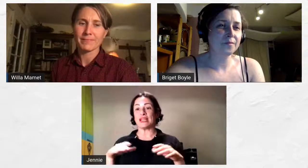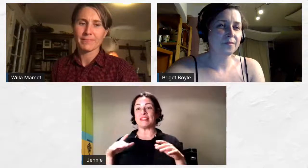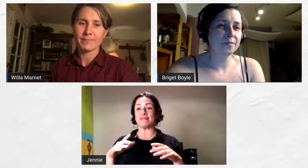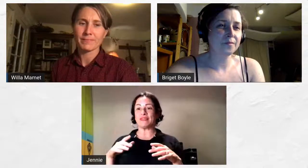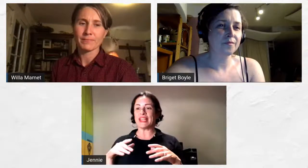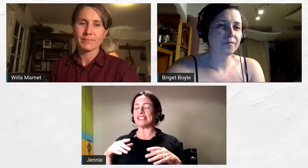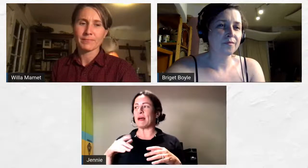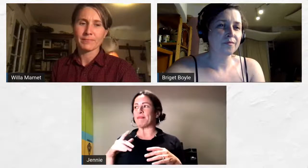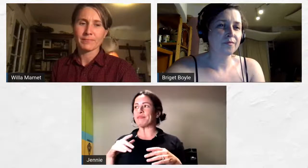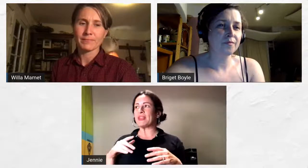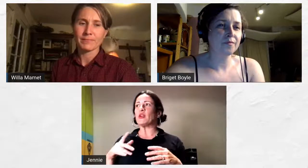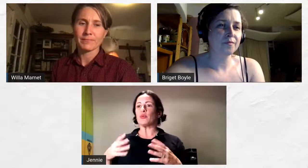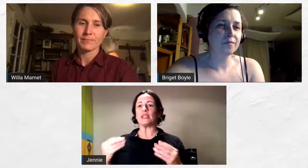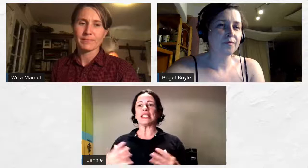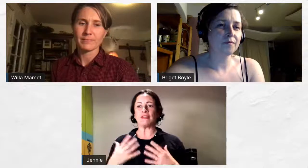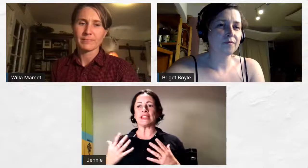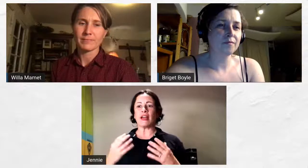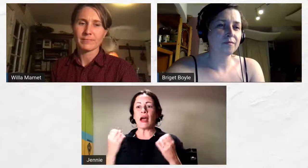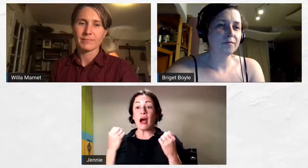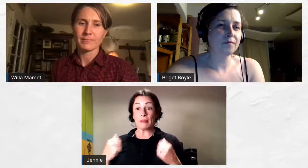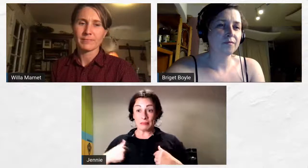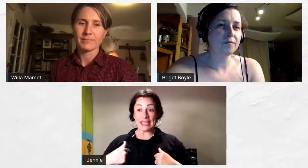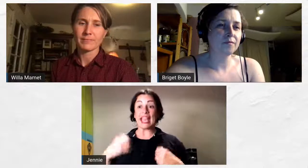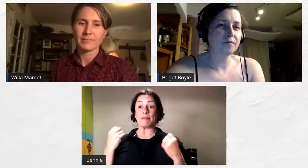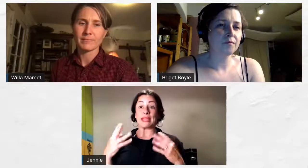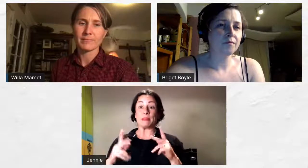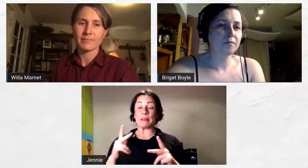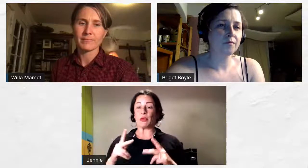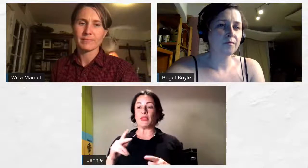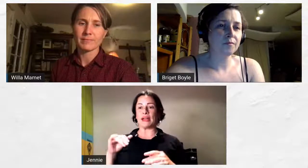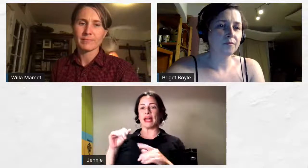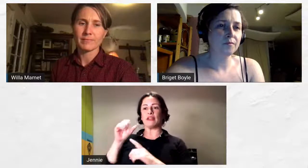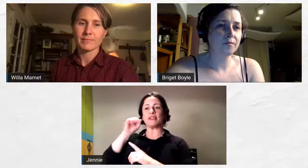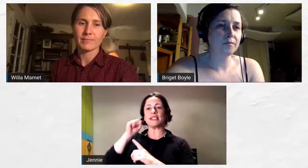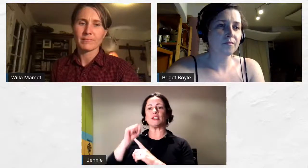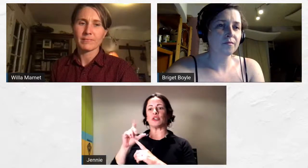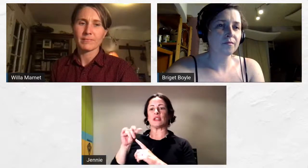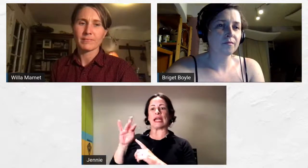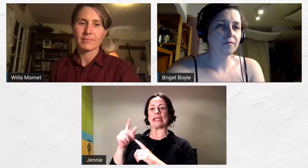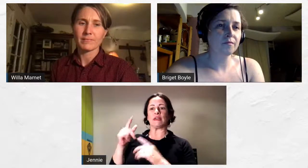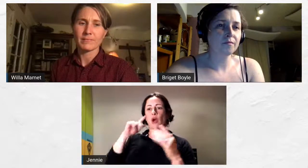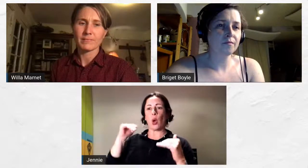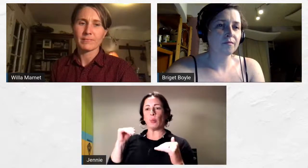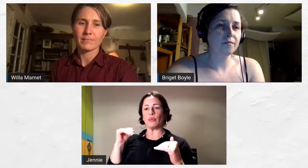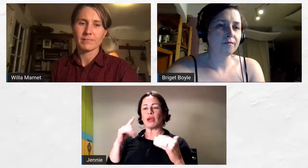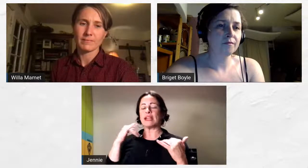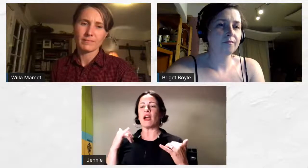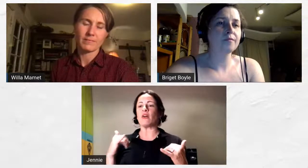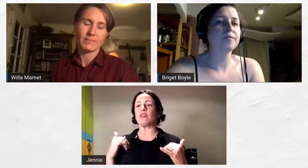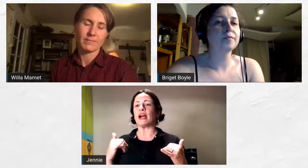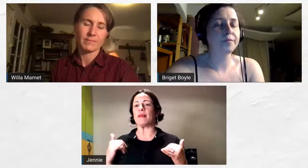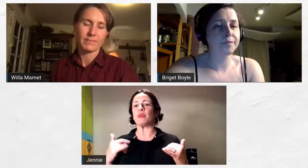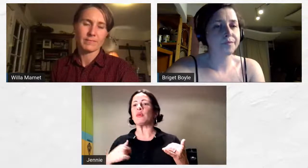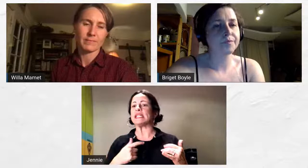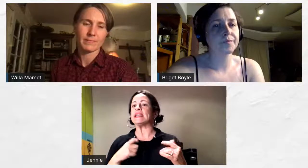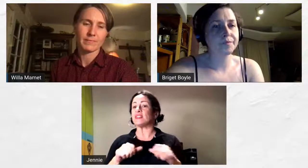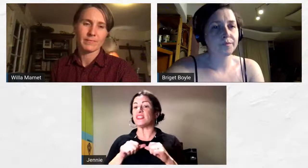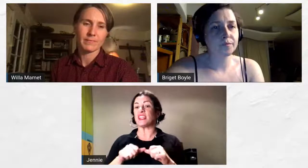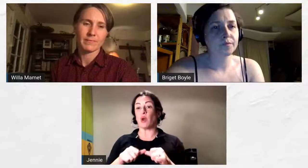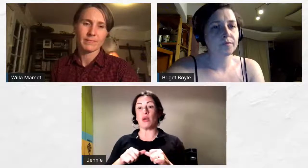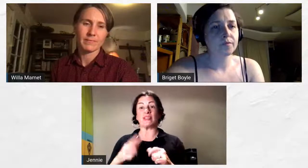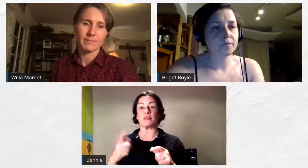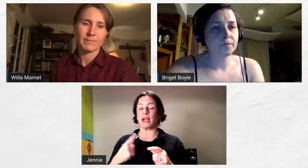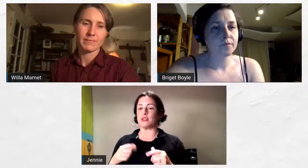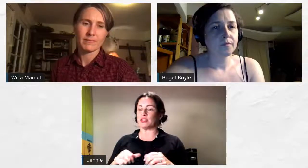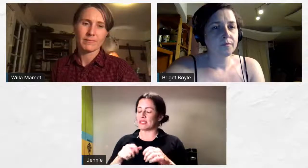be doing. It's really giving me and many people that kind of silver lining of hope right now, that we need to